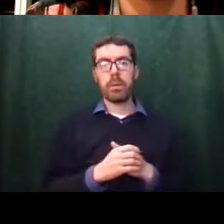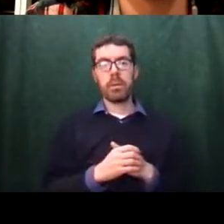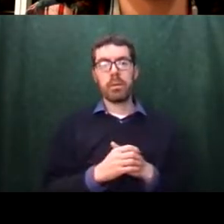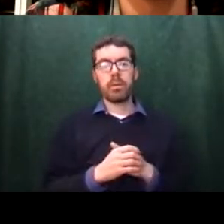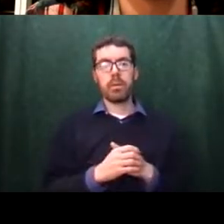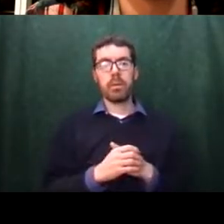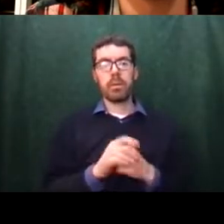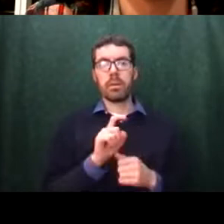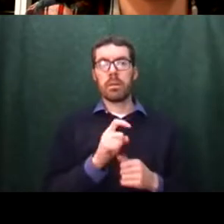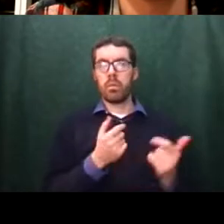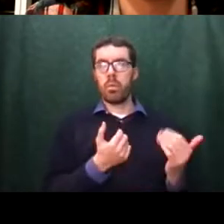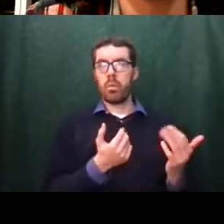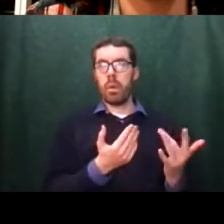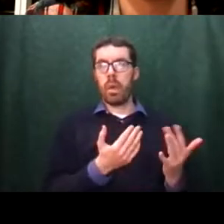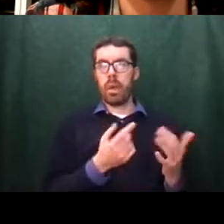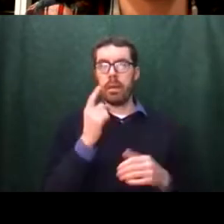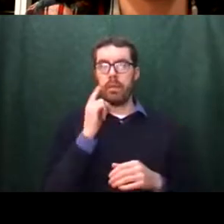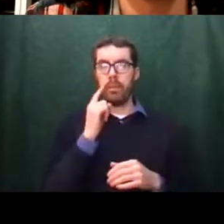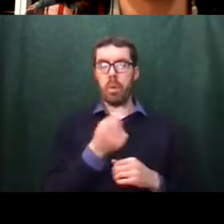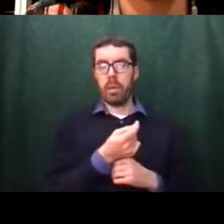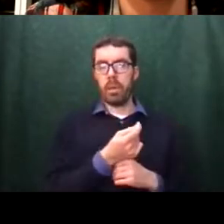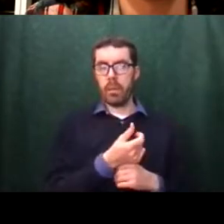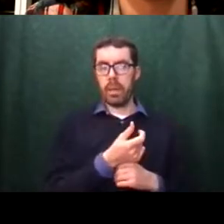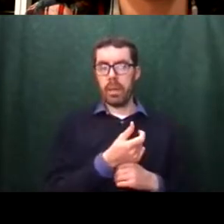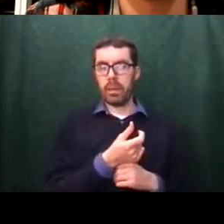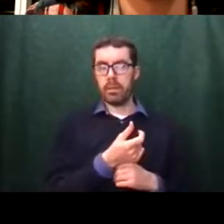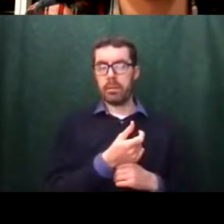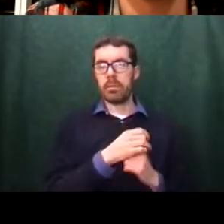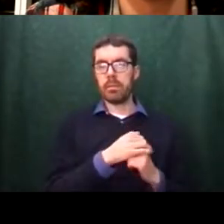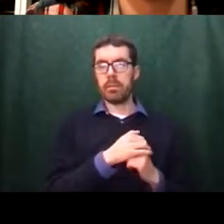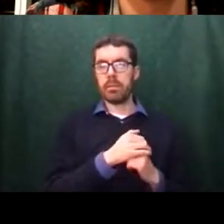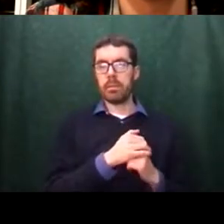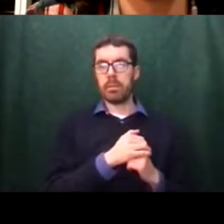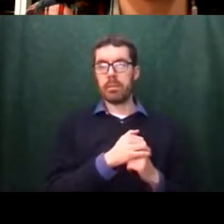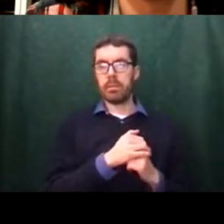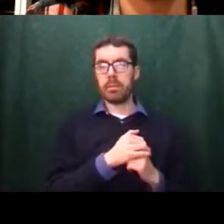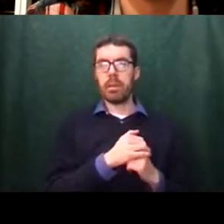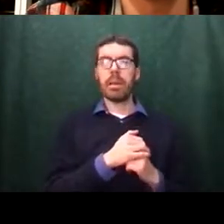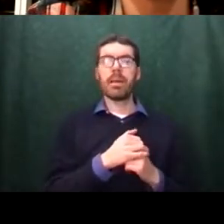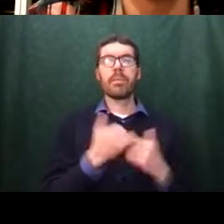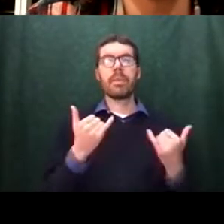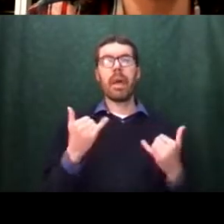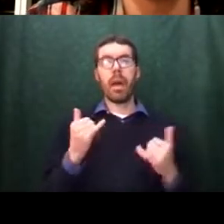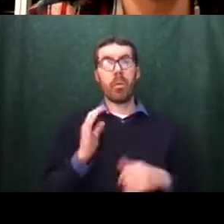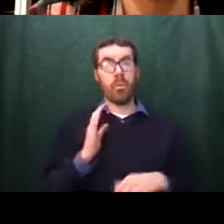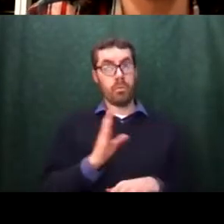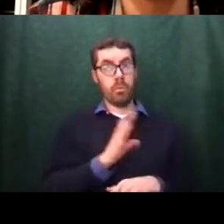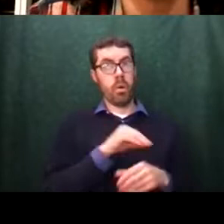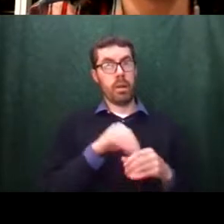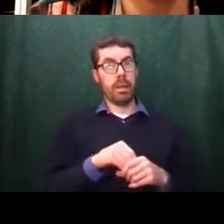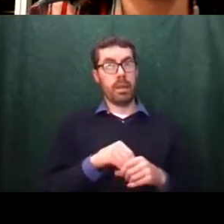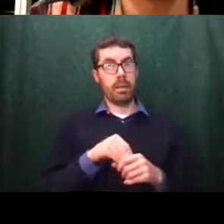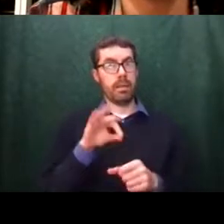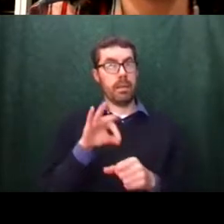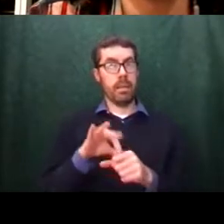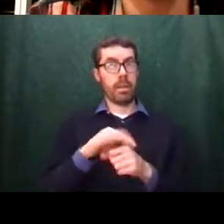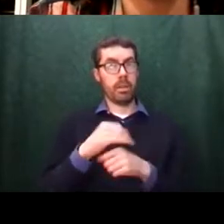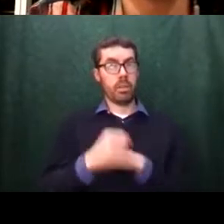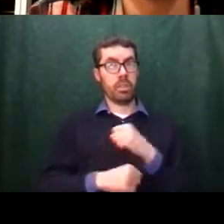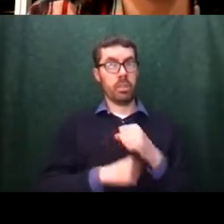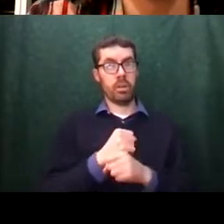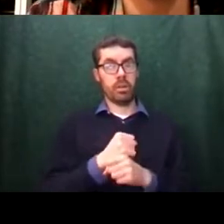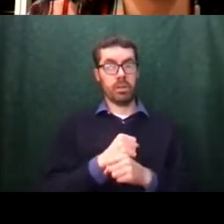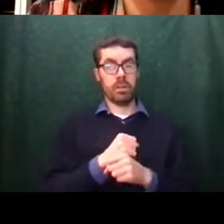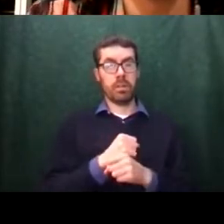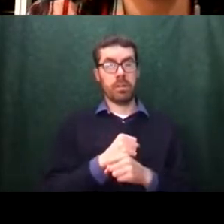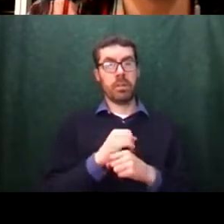just a little bit to see the board's in an election year as well. And that's kind of, it's hard. We've